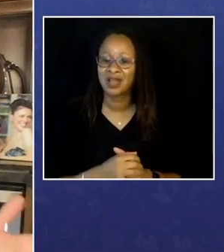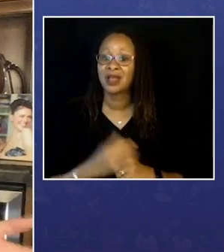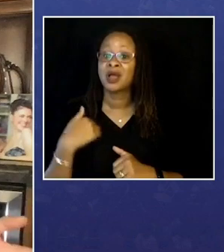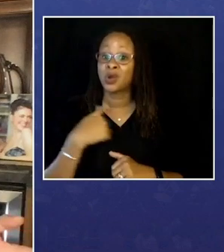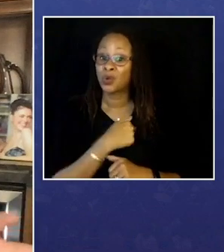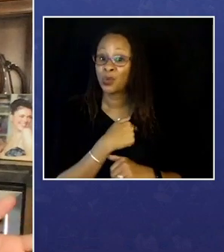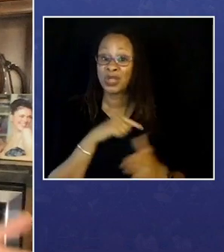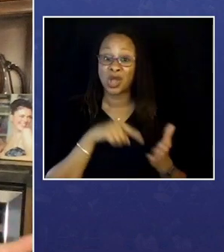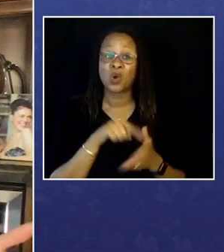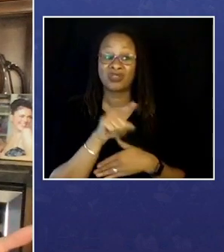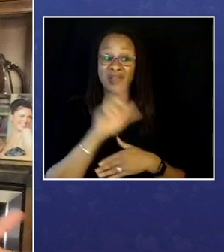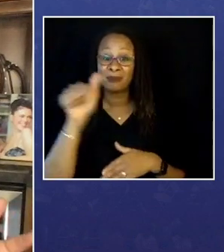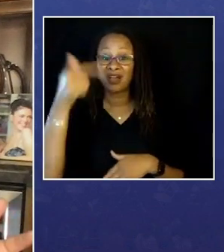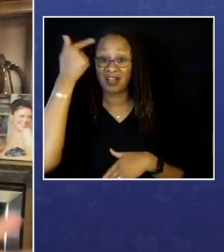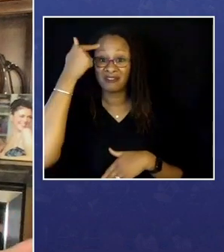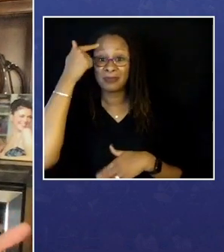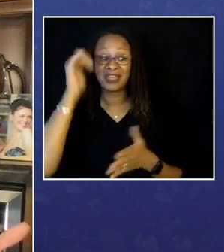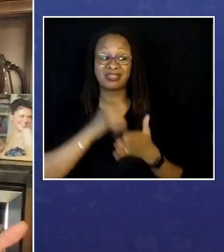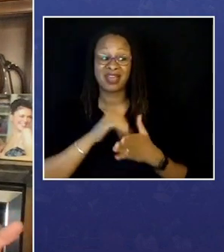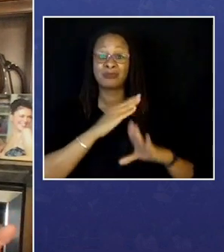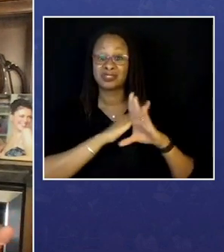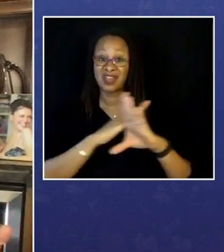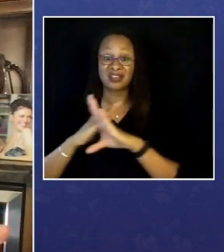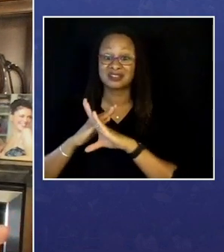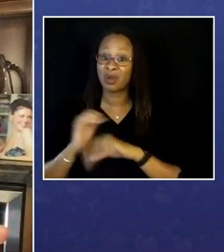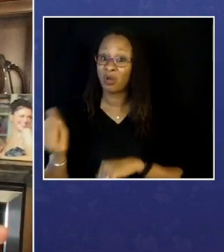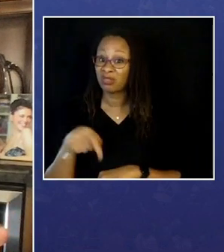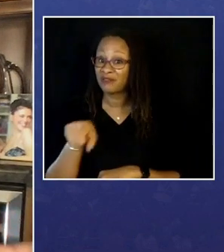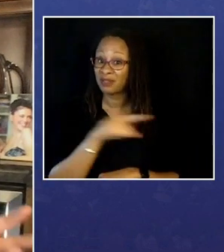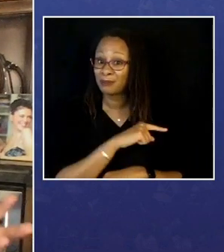We owe them a government that protects them.